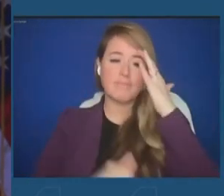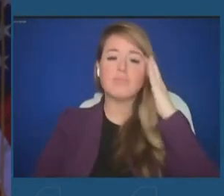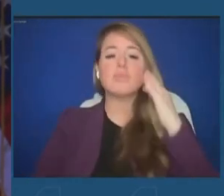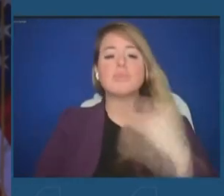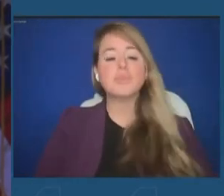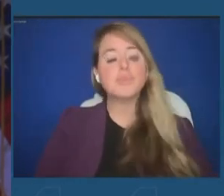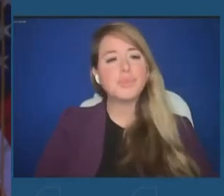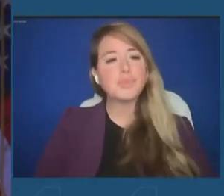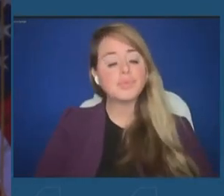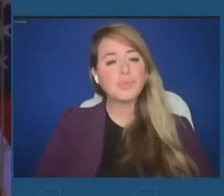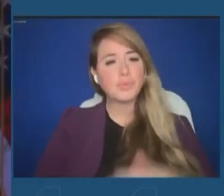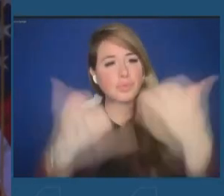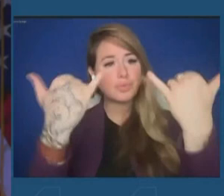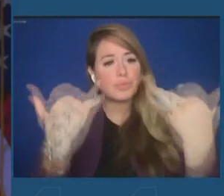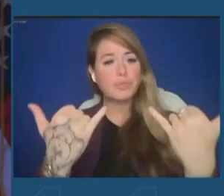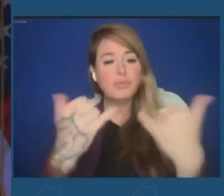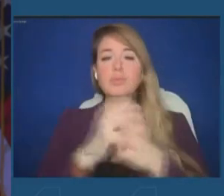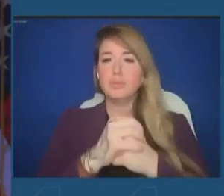Now,